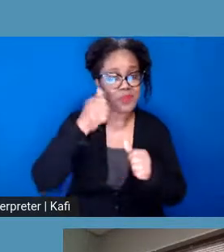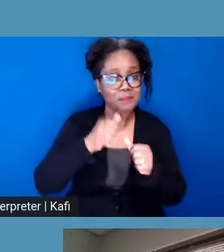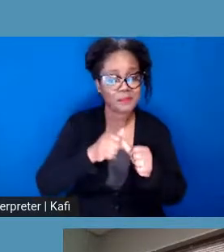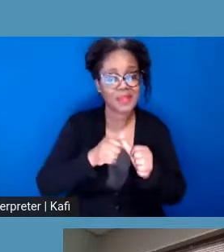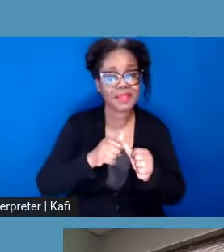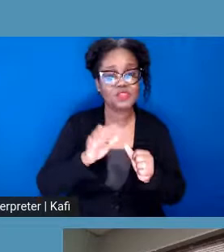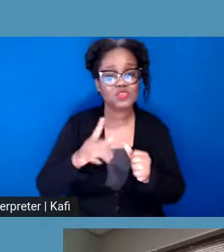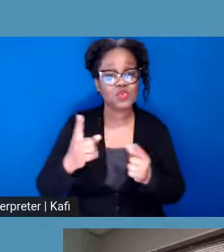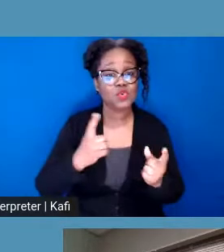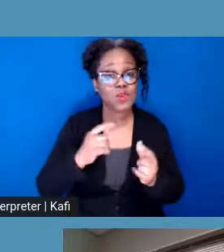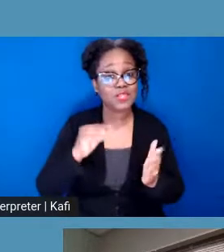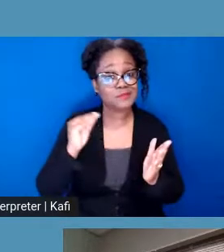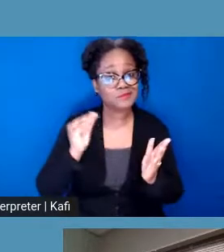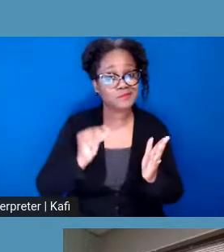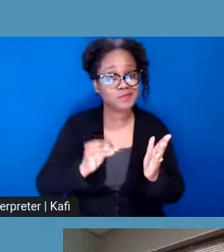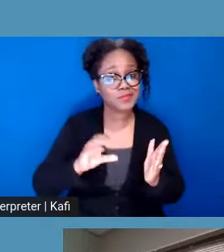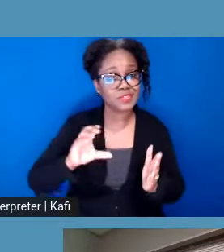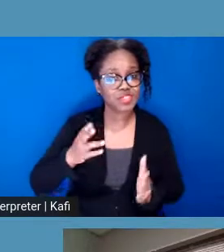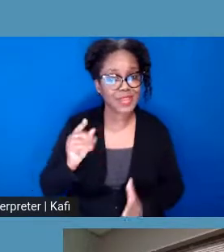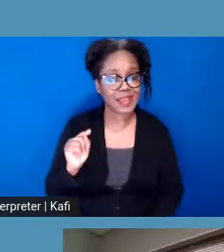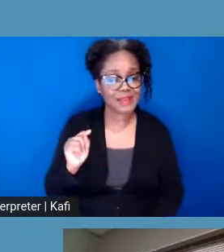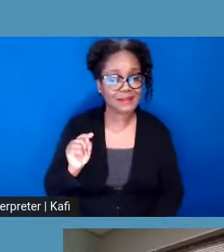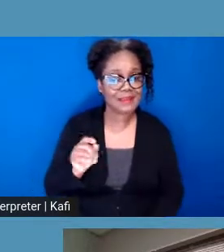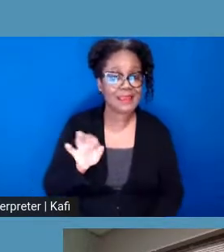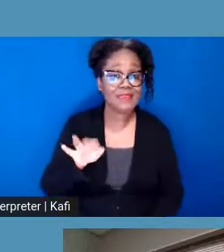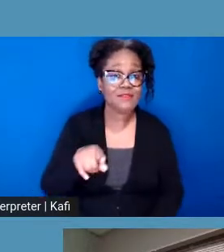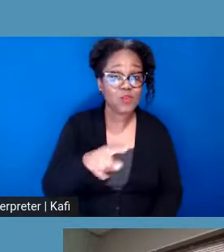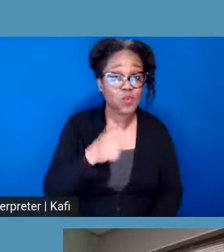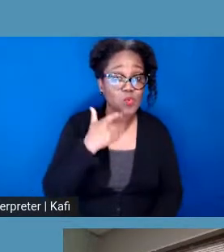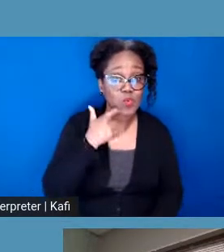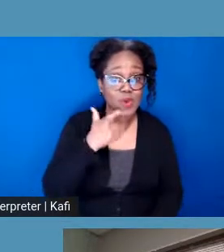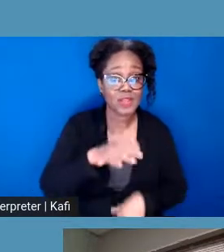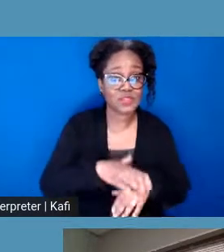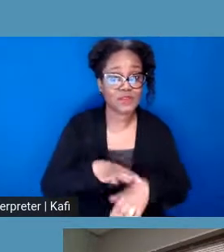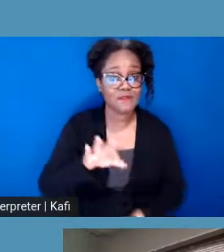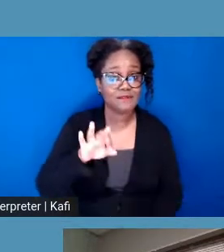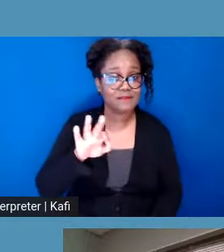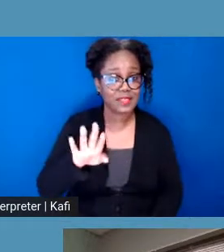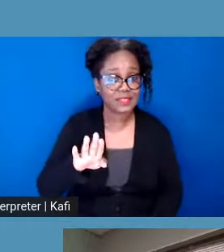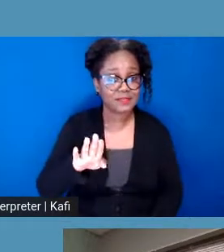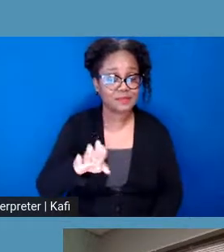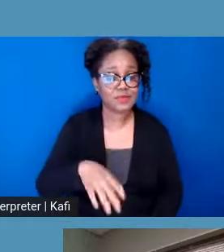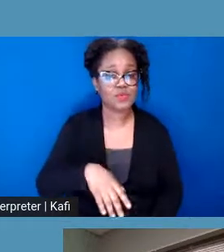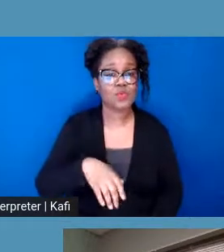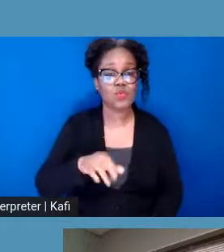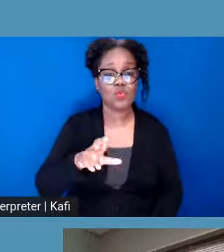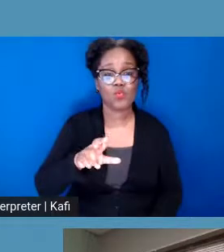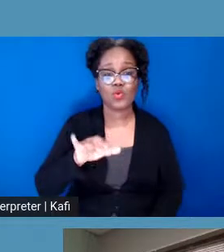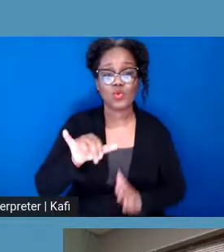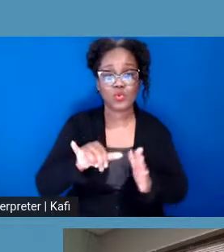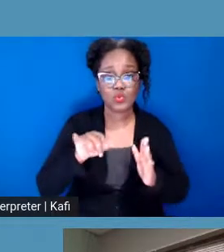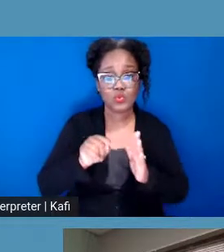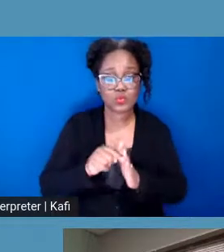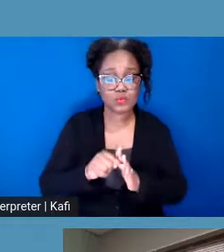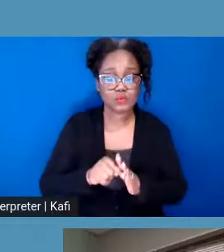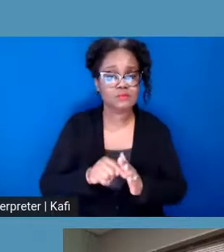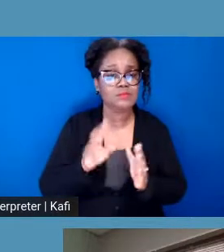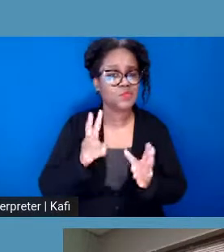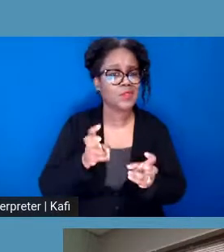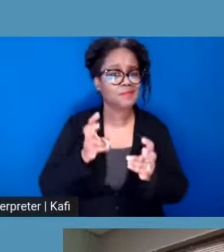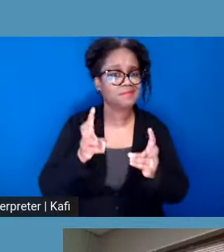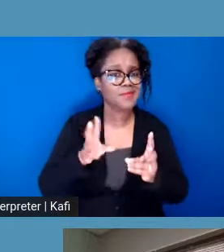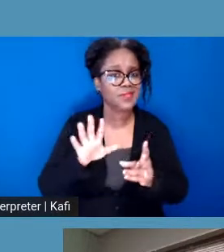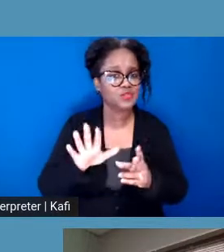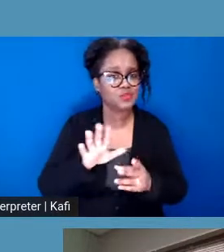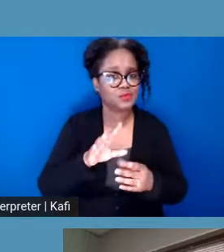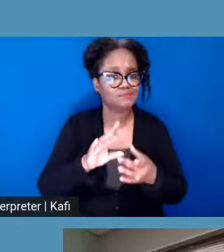And if you're watching us on Facebook or YouTube, you are able to post your questions in the comments there as well. We do have people